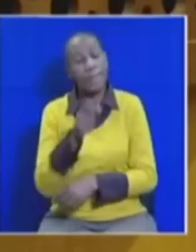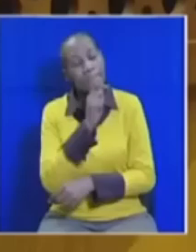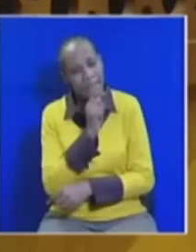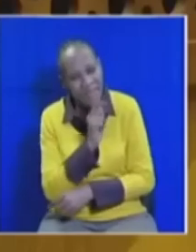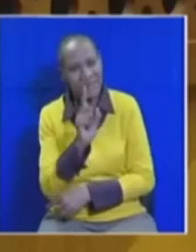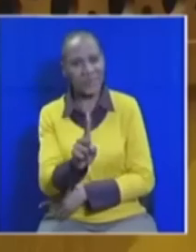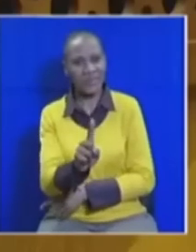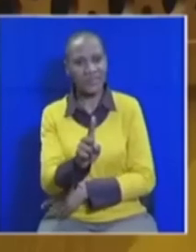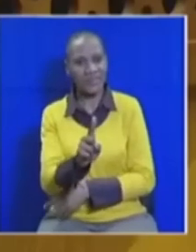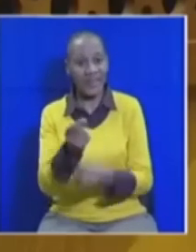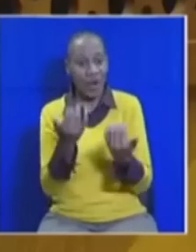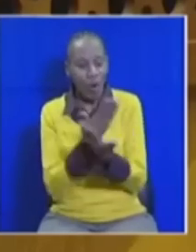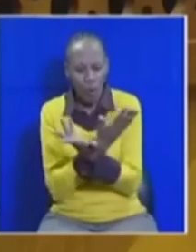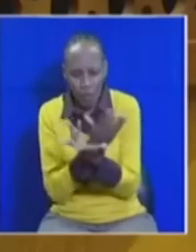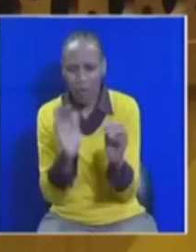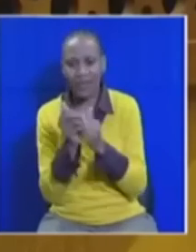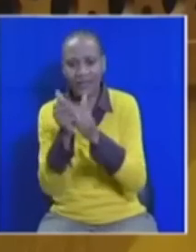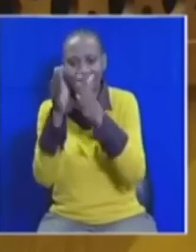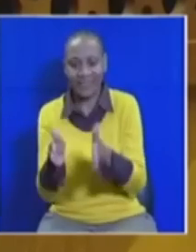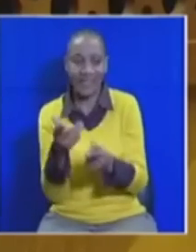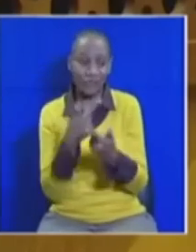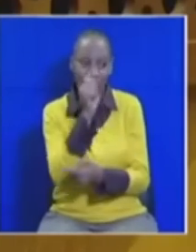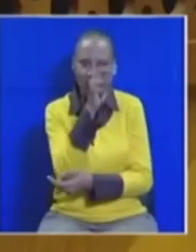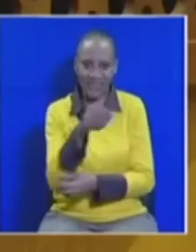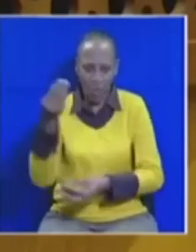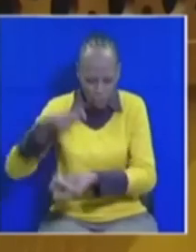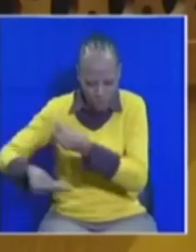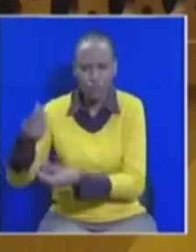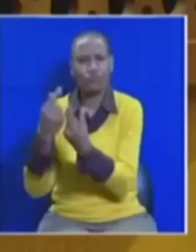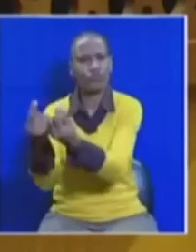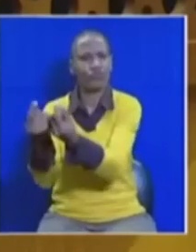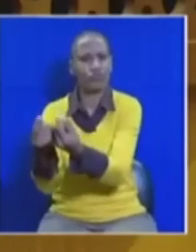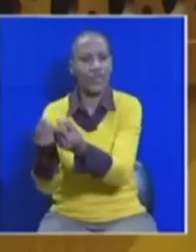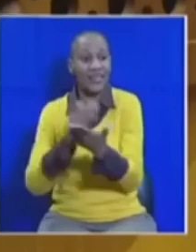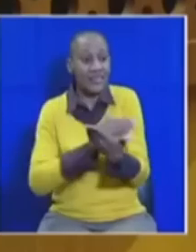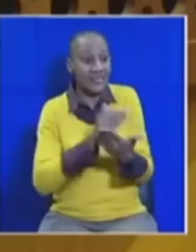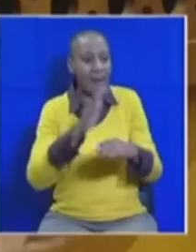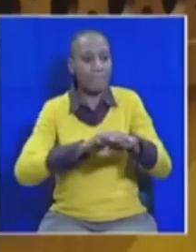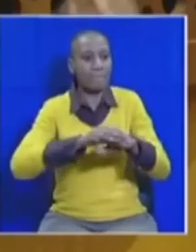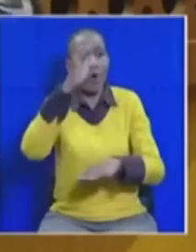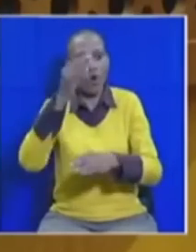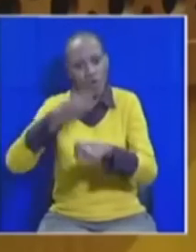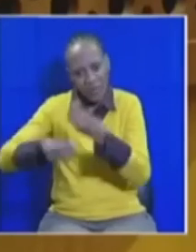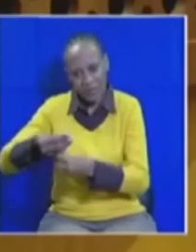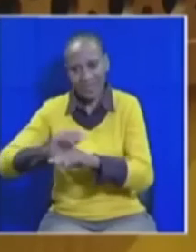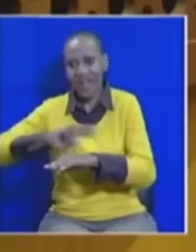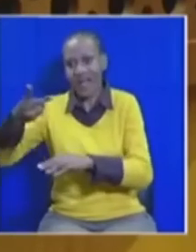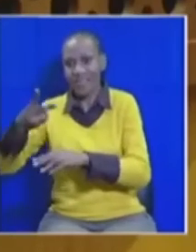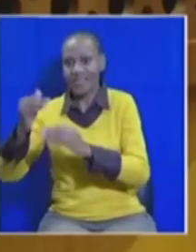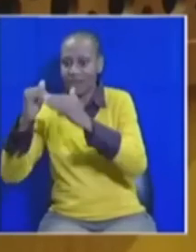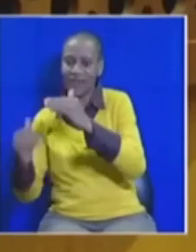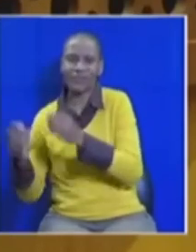the current ANC leaders are corrupt, and some are just more corrupt than